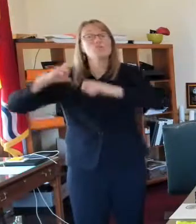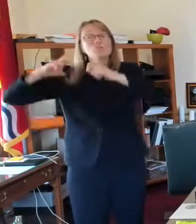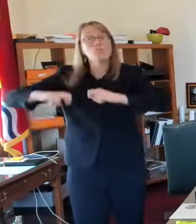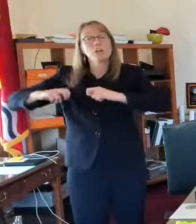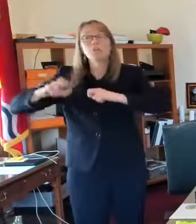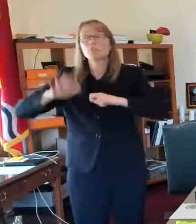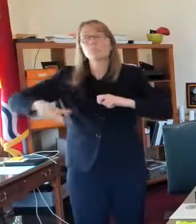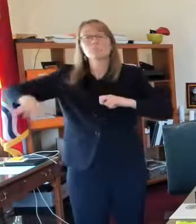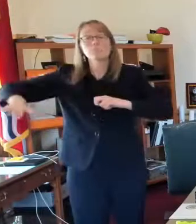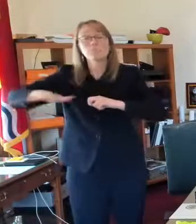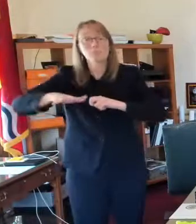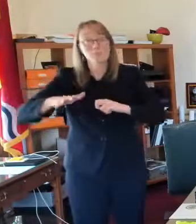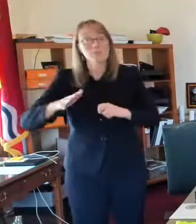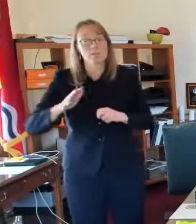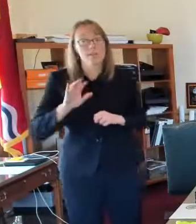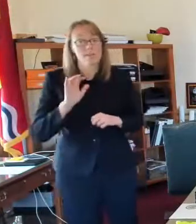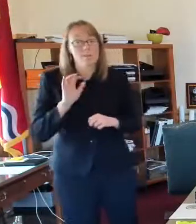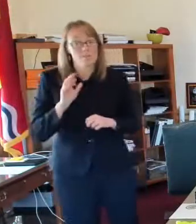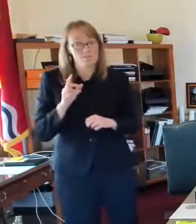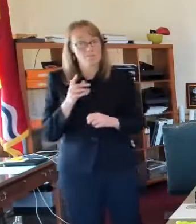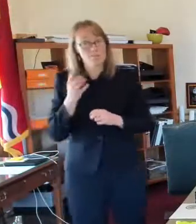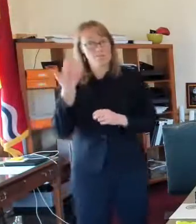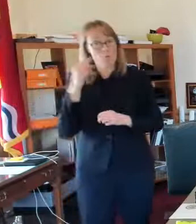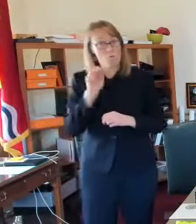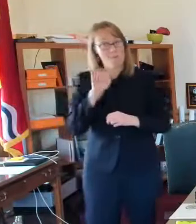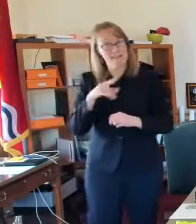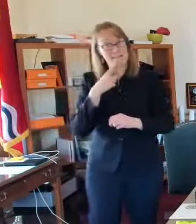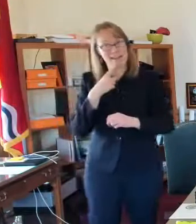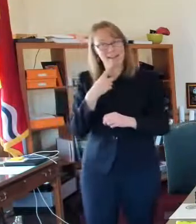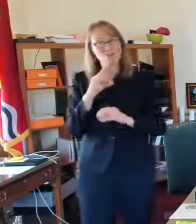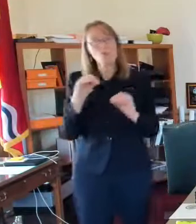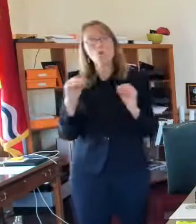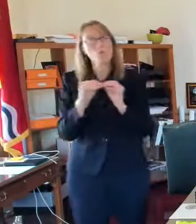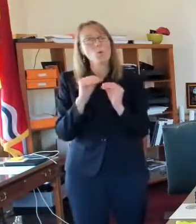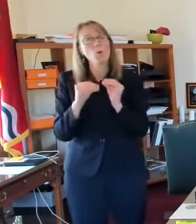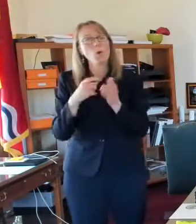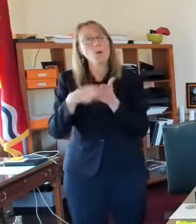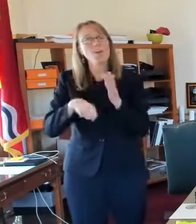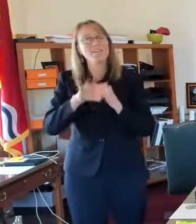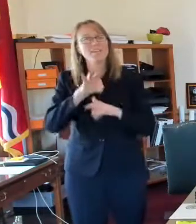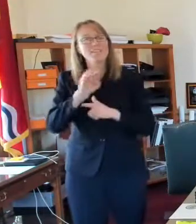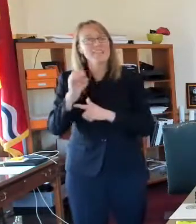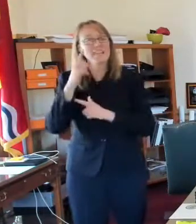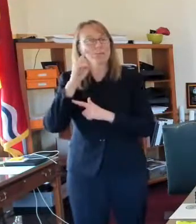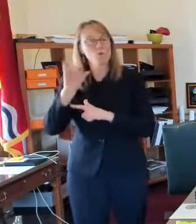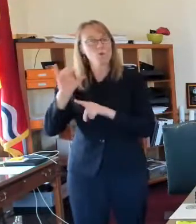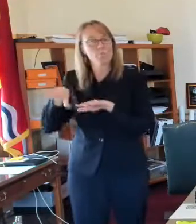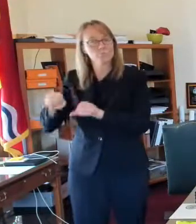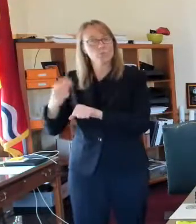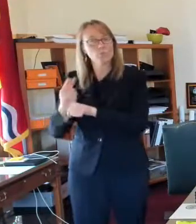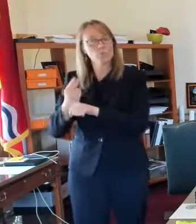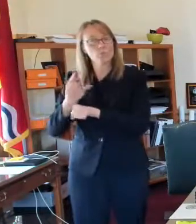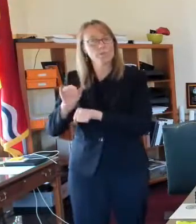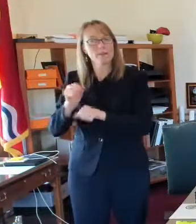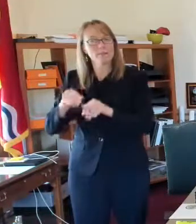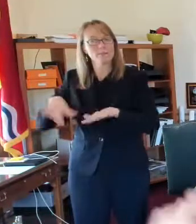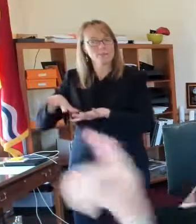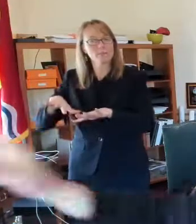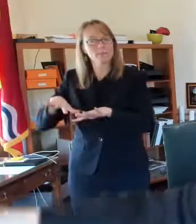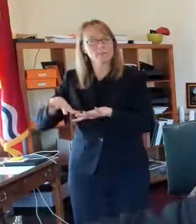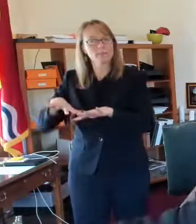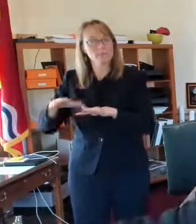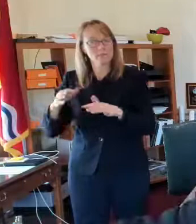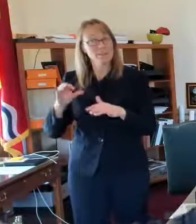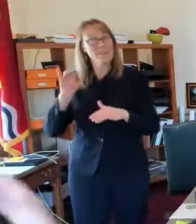fee for that. That lasted for 6 months. Yesterday, we extended that. There will not be a fee for that until the end